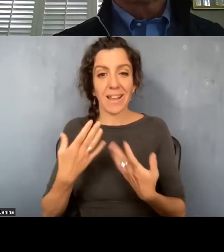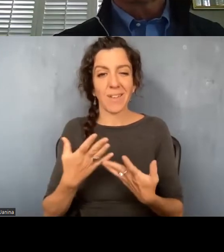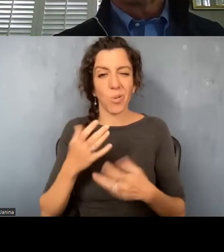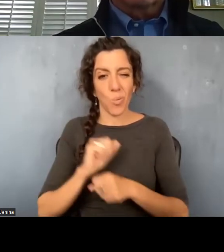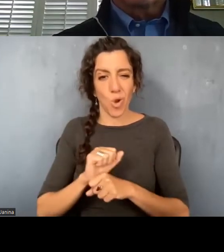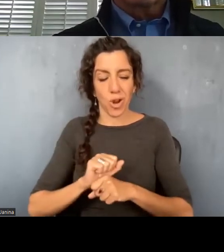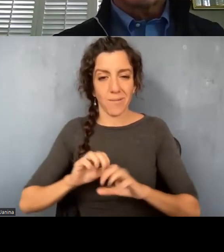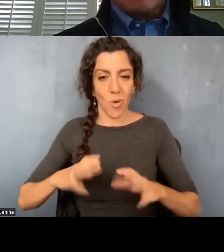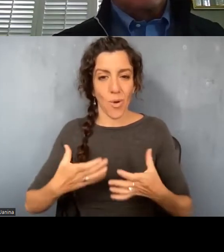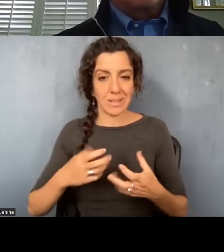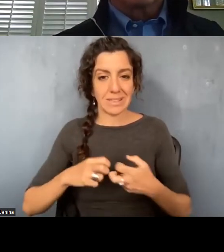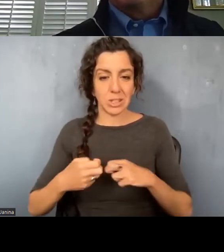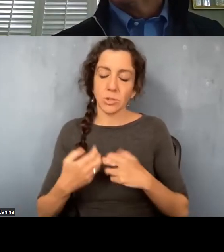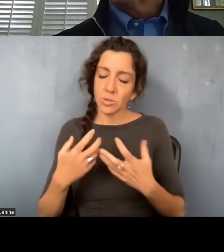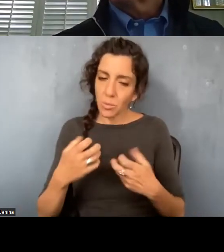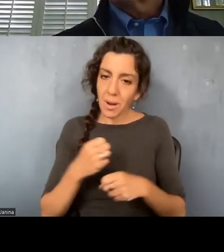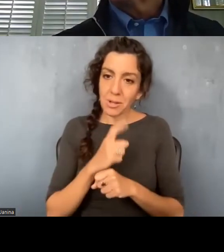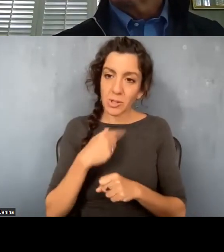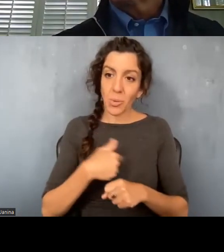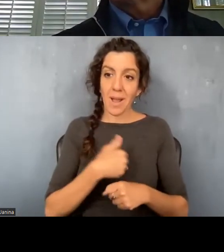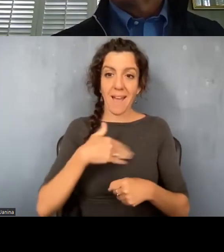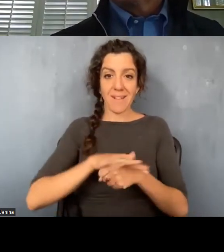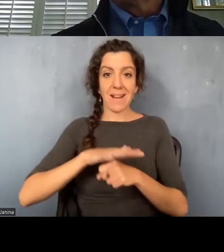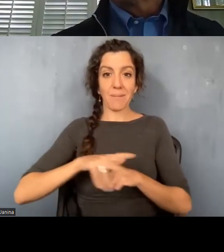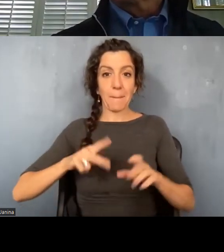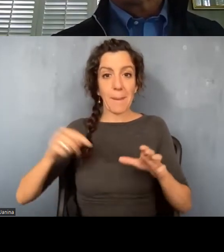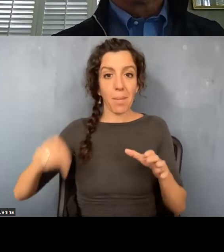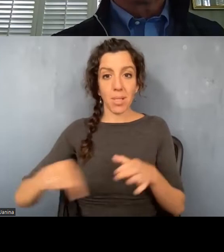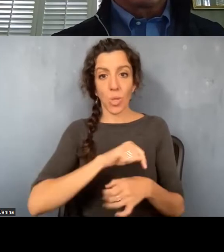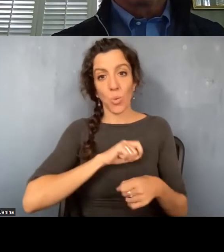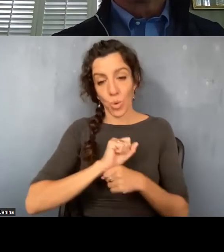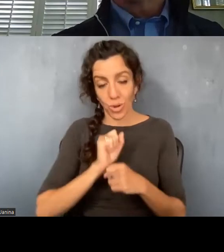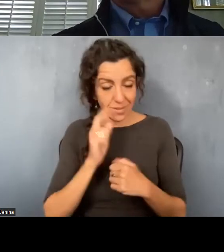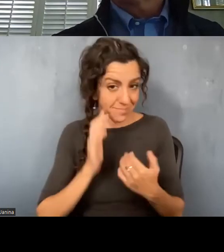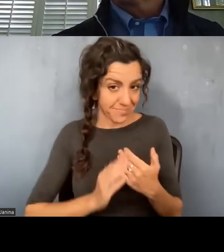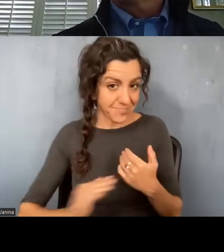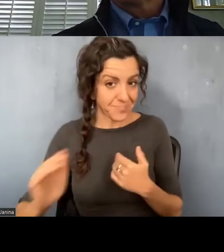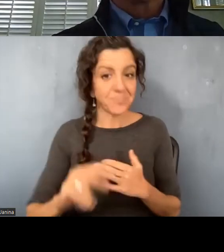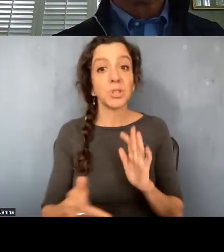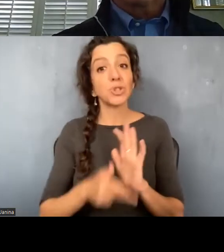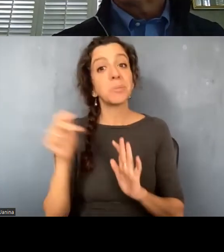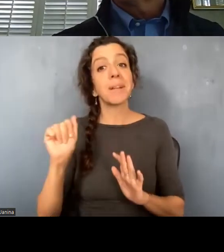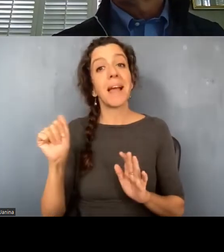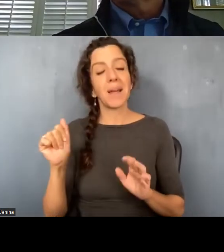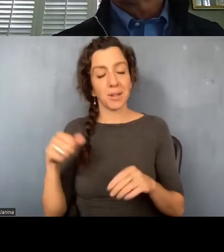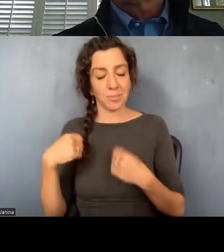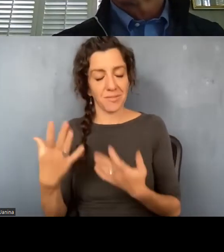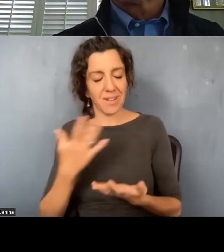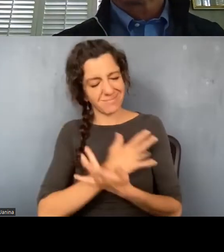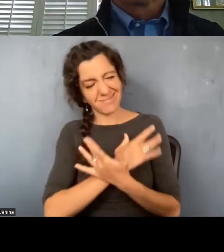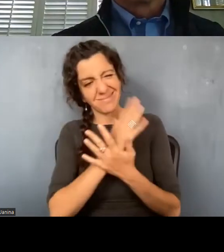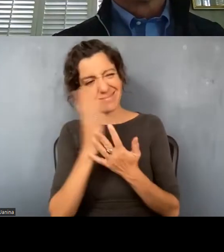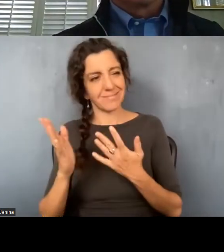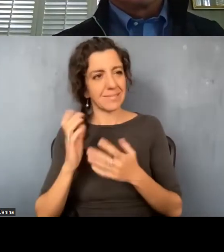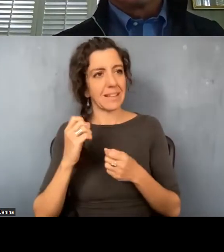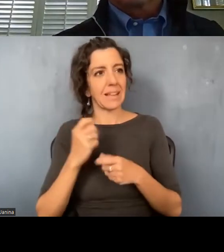making sure that the workforce is adequate going forward. AAAs now provide a range of caregiver-related